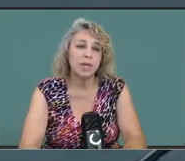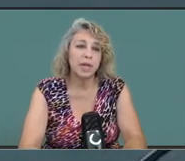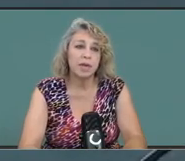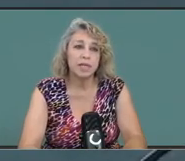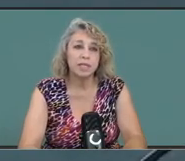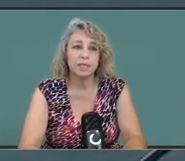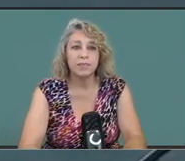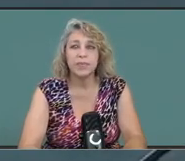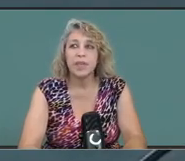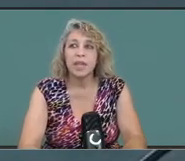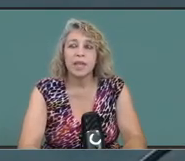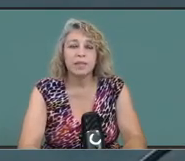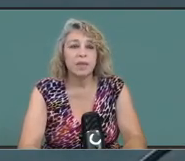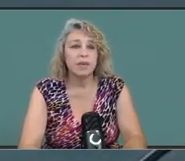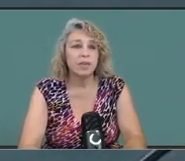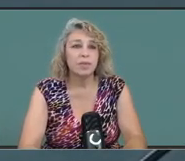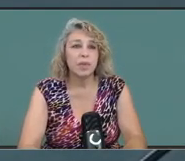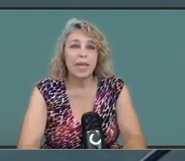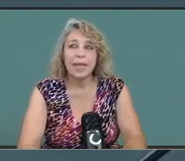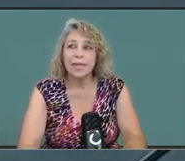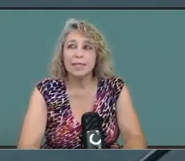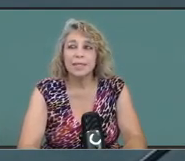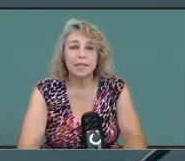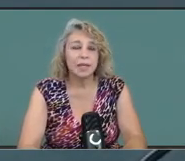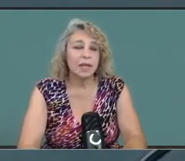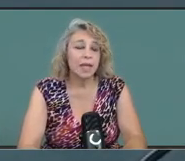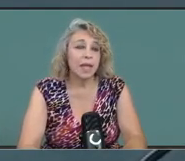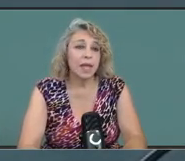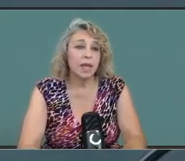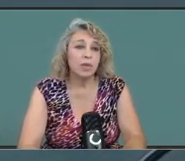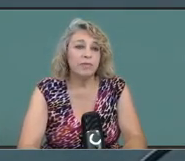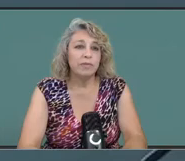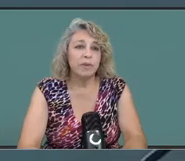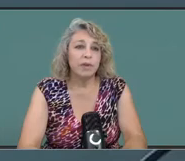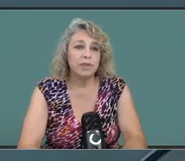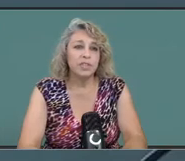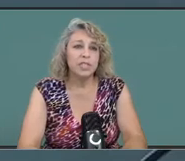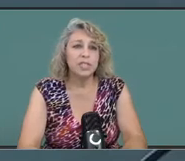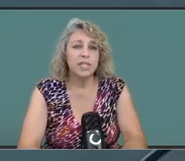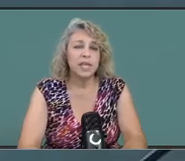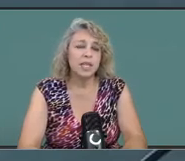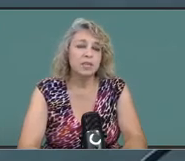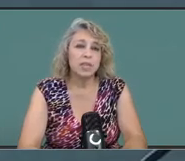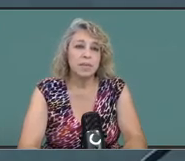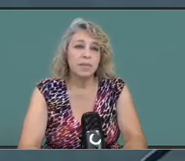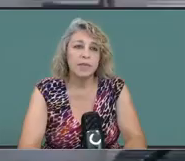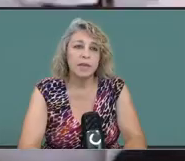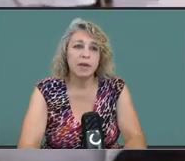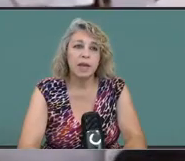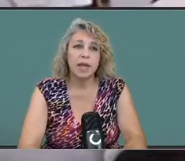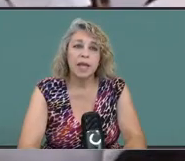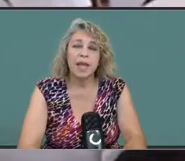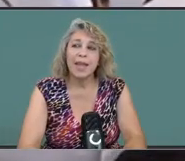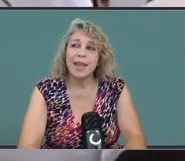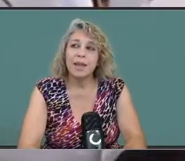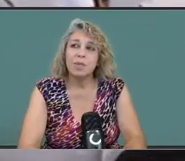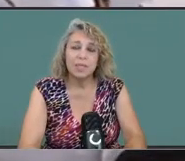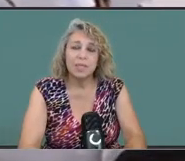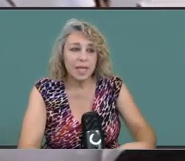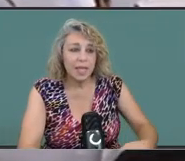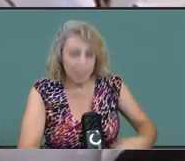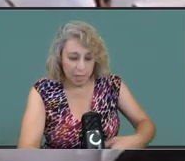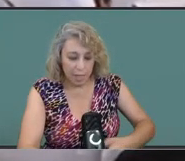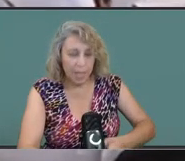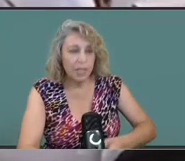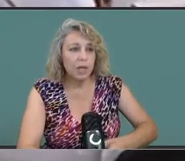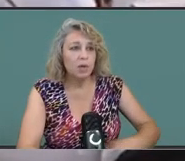rural areas that are in the brigades. And we just said hello to them over there. And I want to